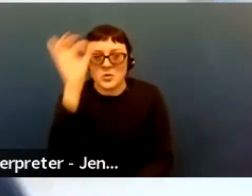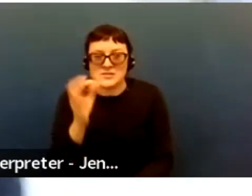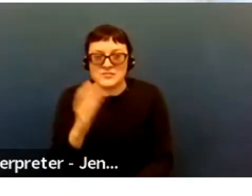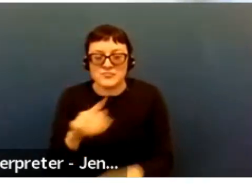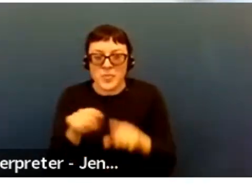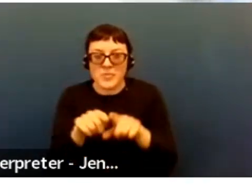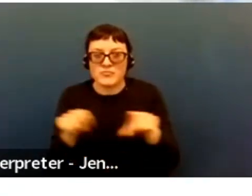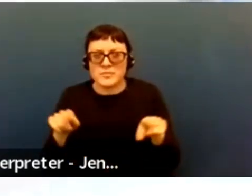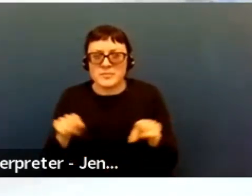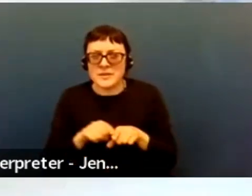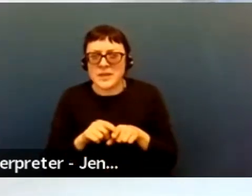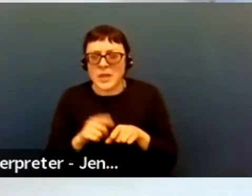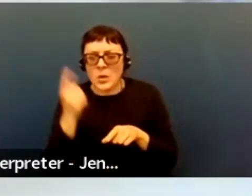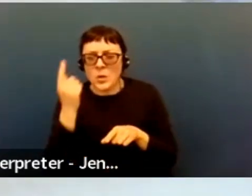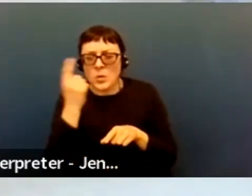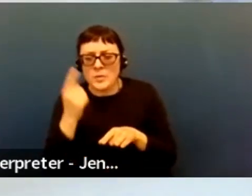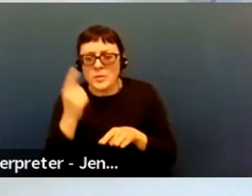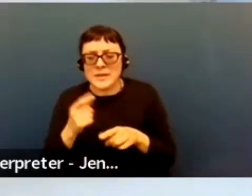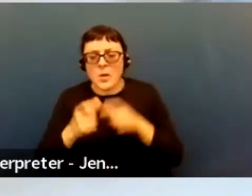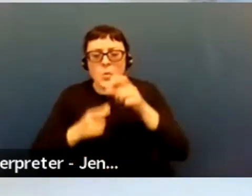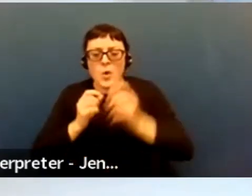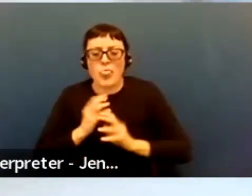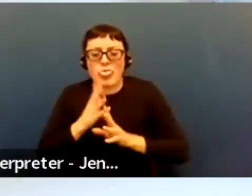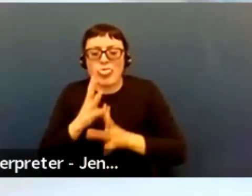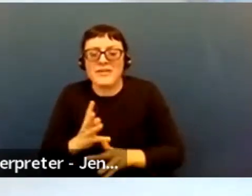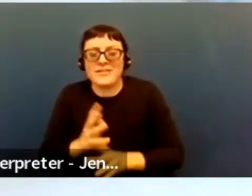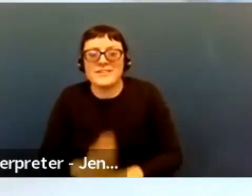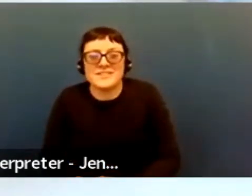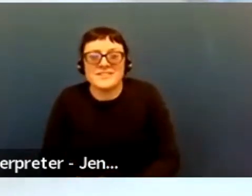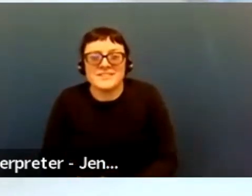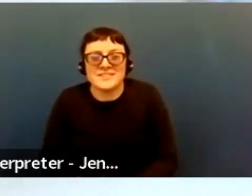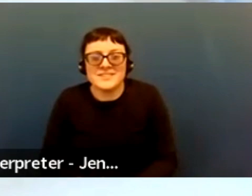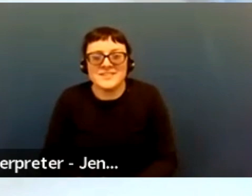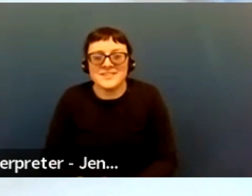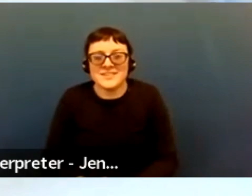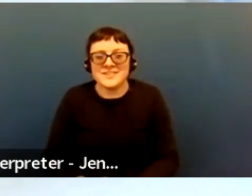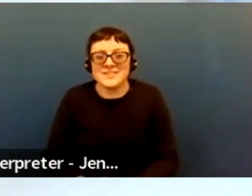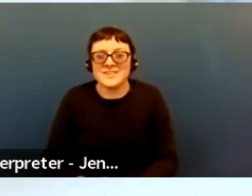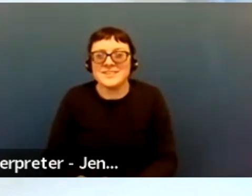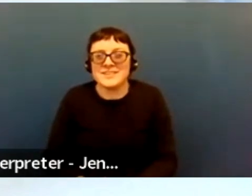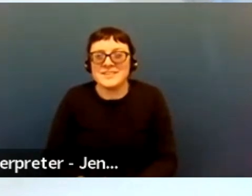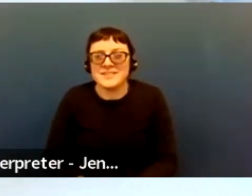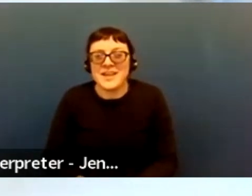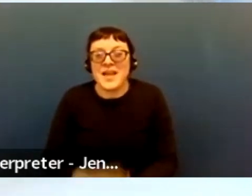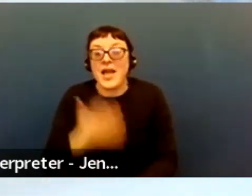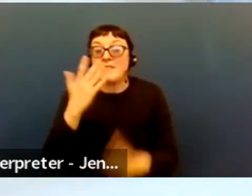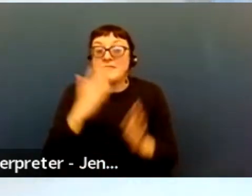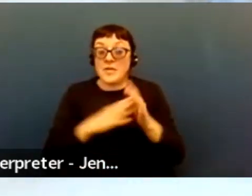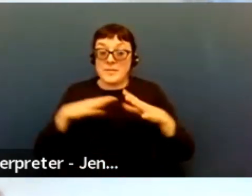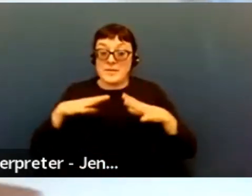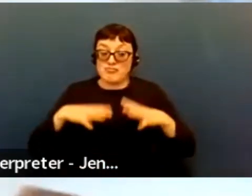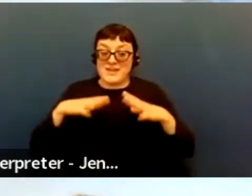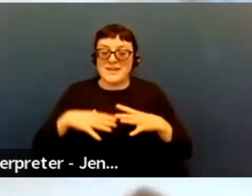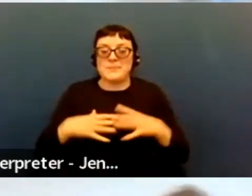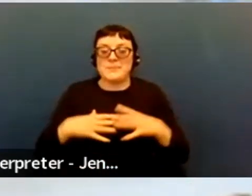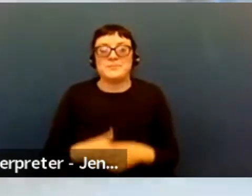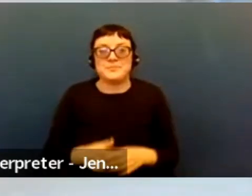Yes, thank you. And then we have, who was it who had the word vomit? Thank you, you're keeping